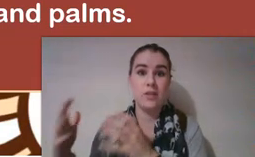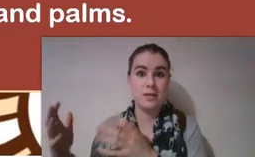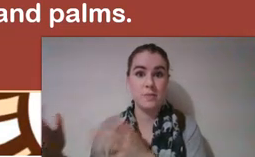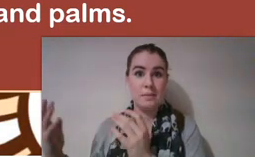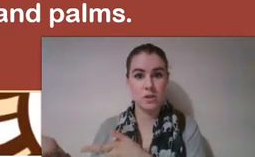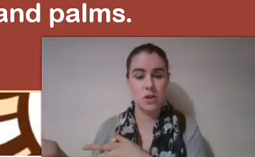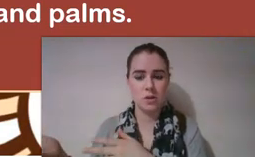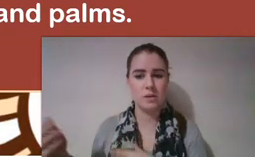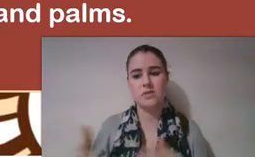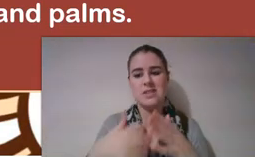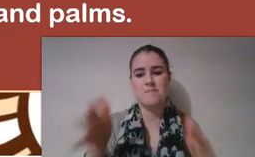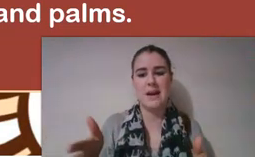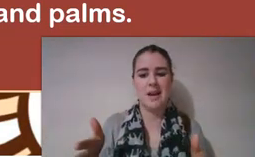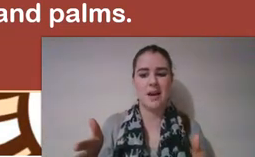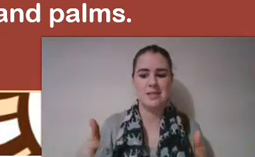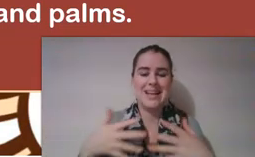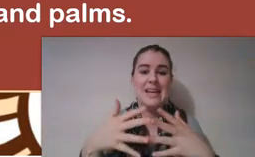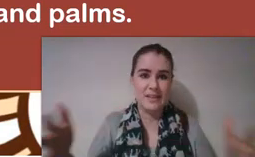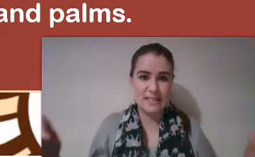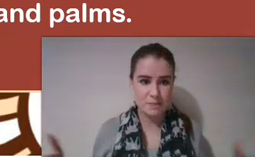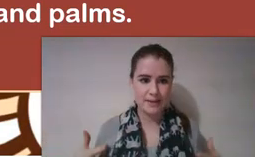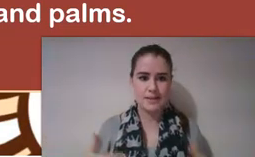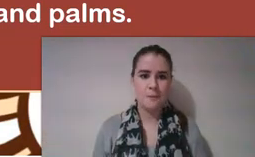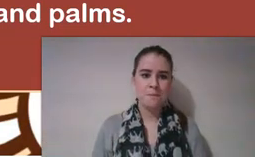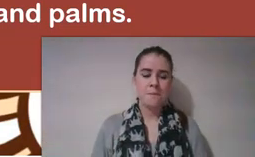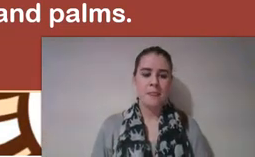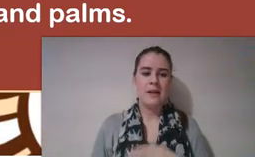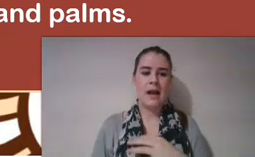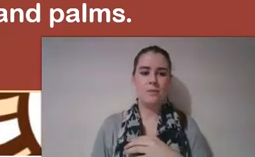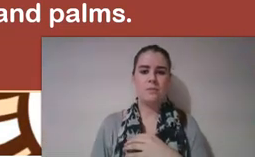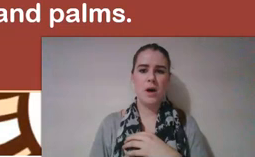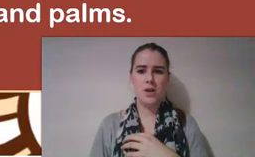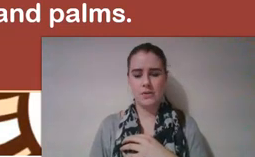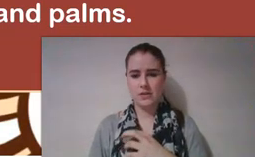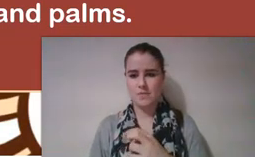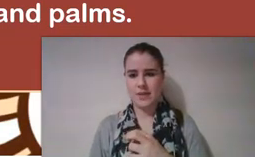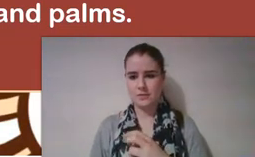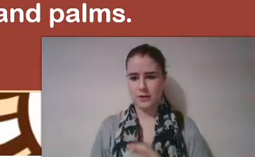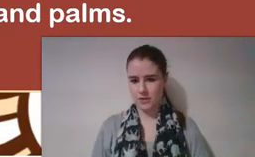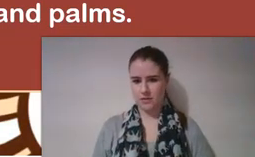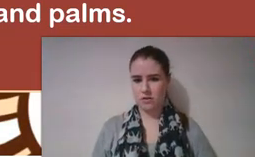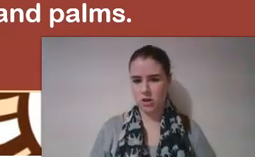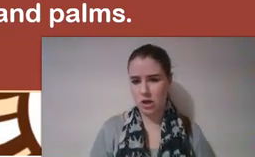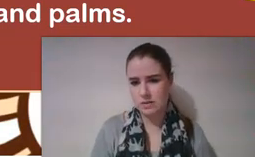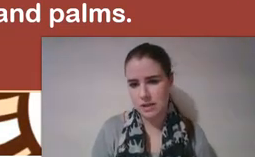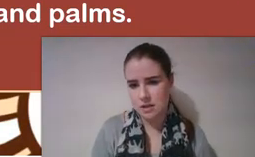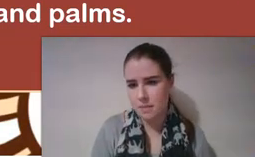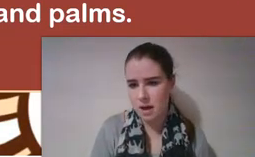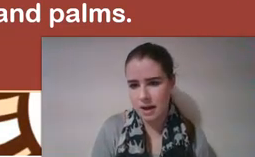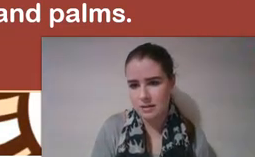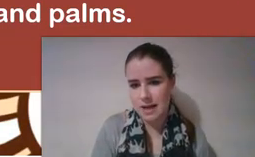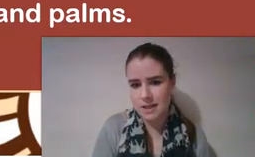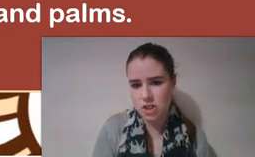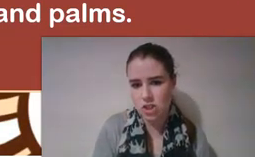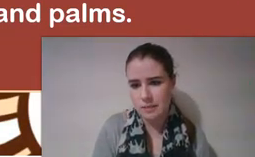primarily just for them to be able to cook, because obviously the main house is their living space. Now, you might notice from this photo, if you look closely, the